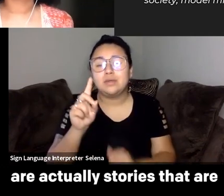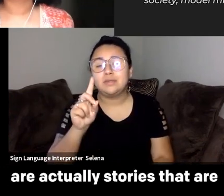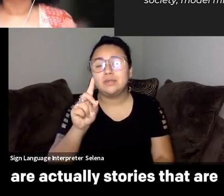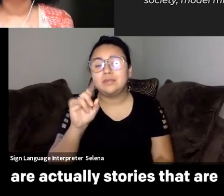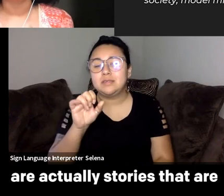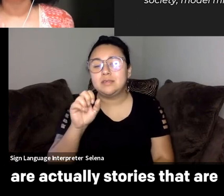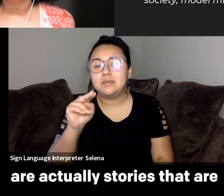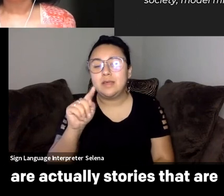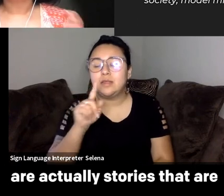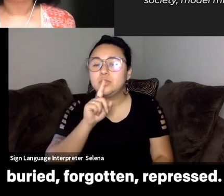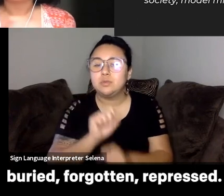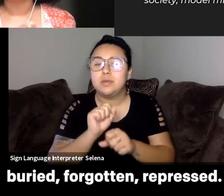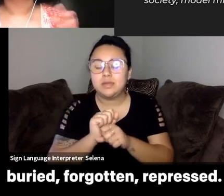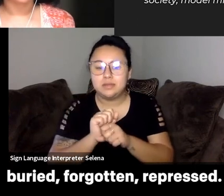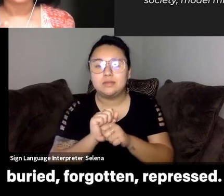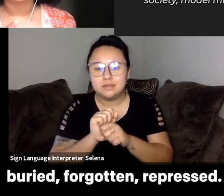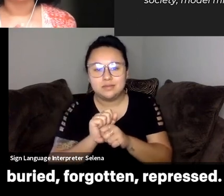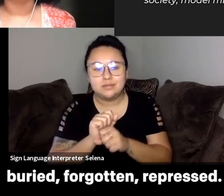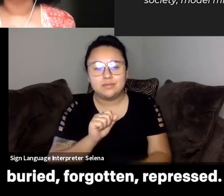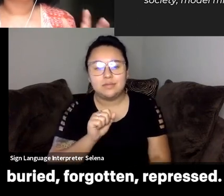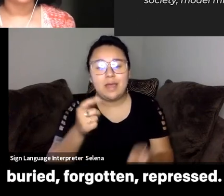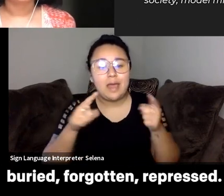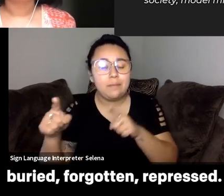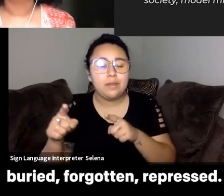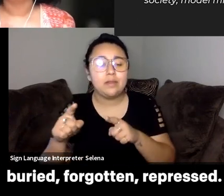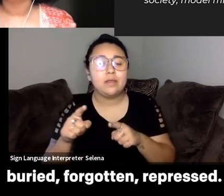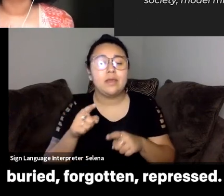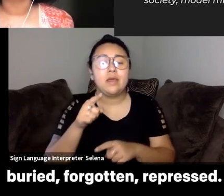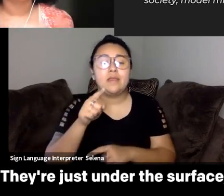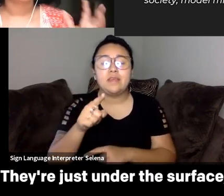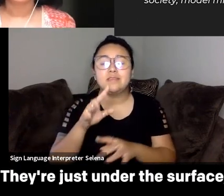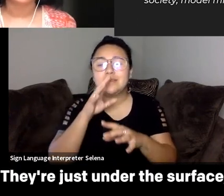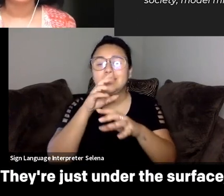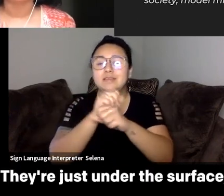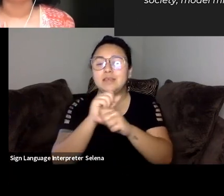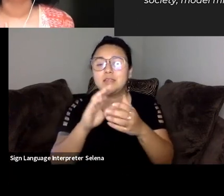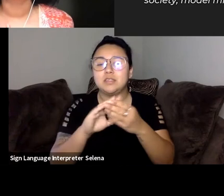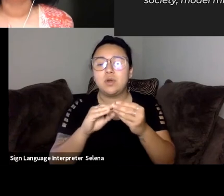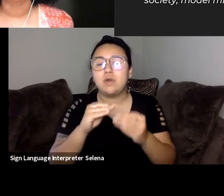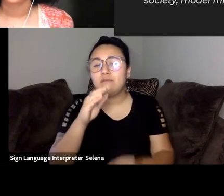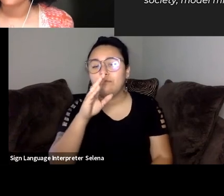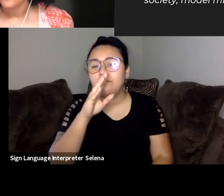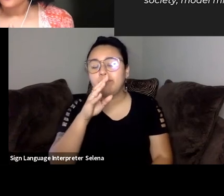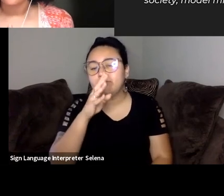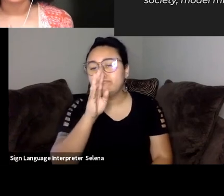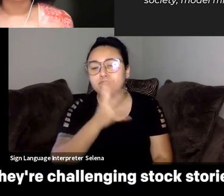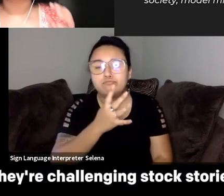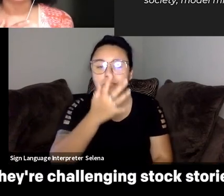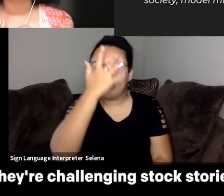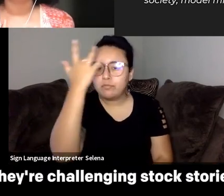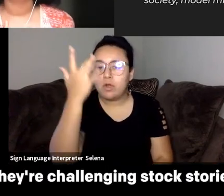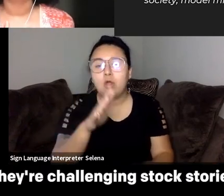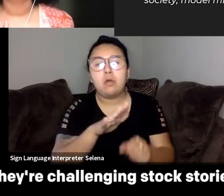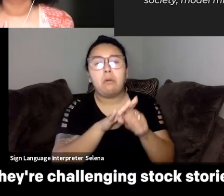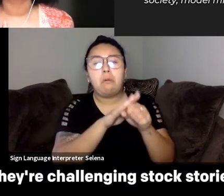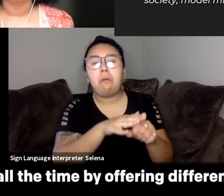actually stories that are buried, forgotten, repressed. They're just under the surface. They're